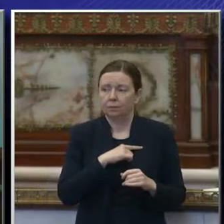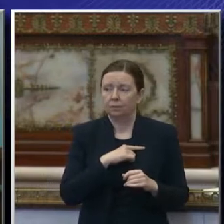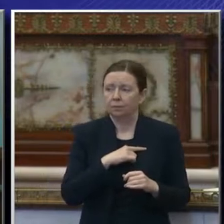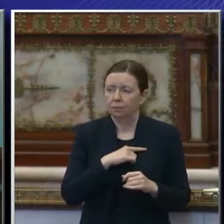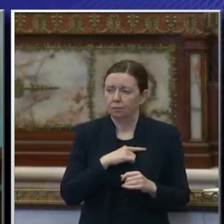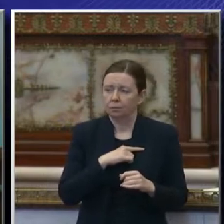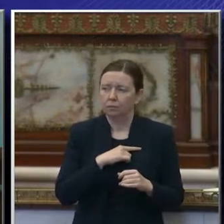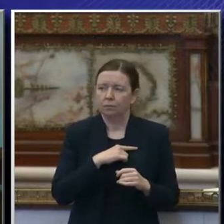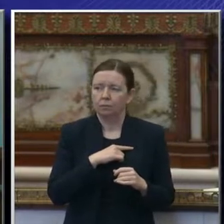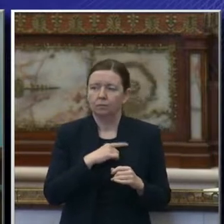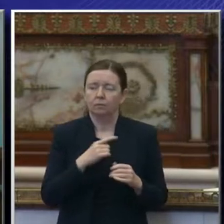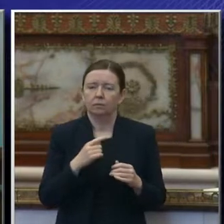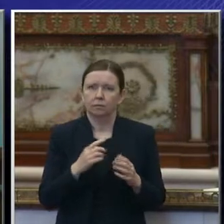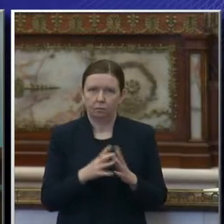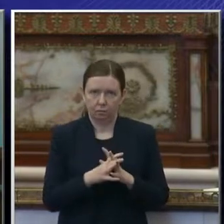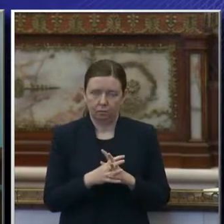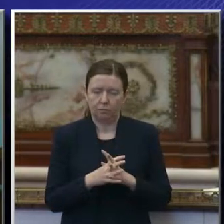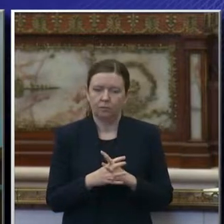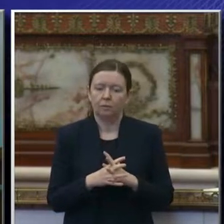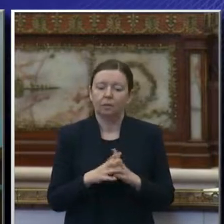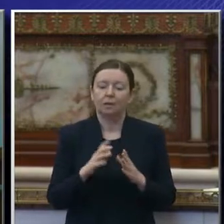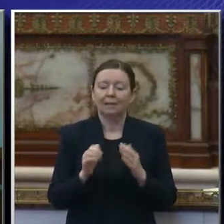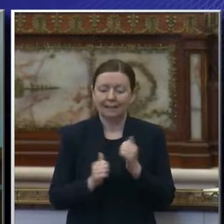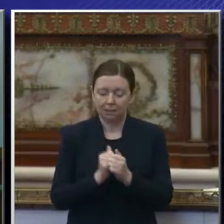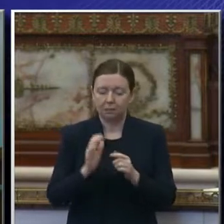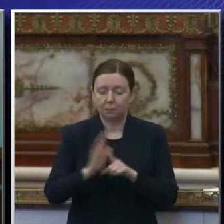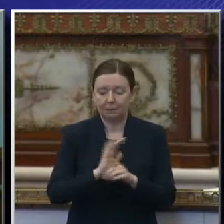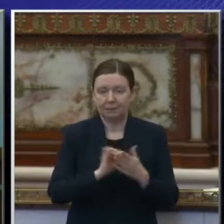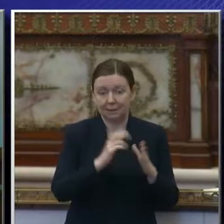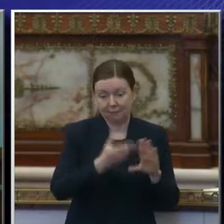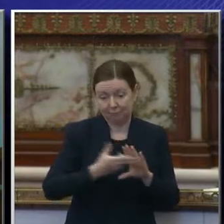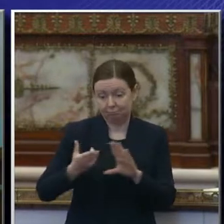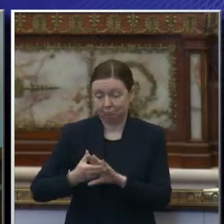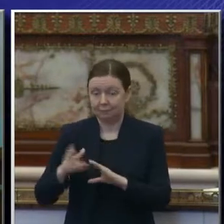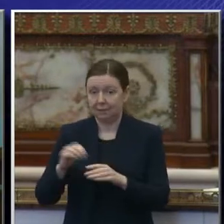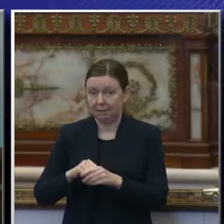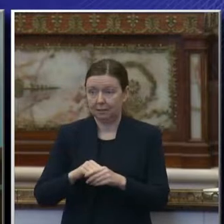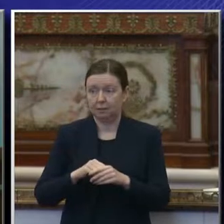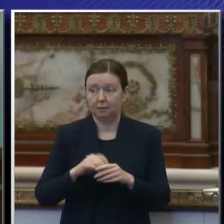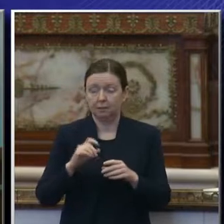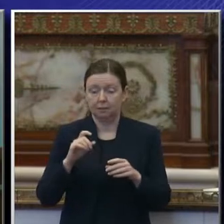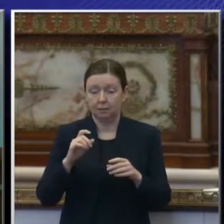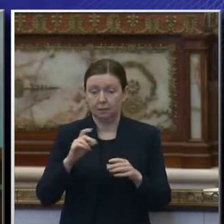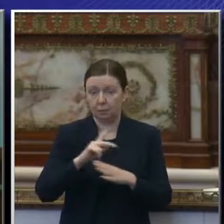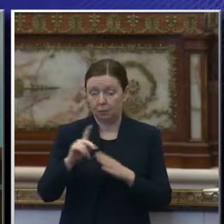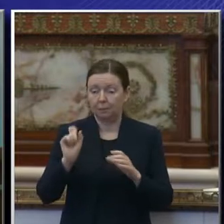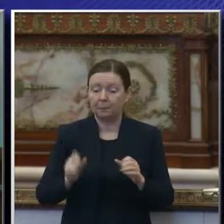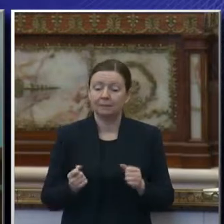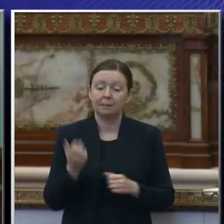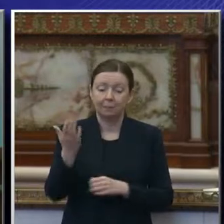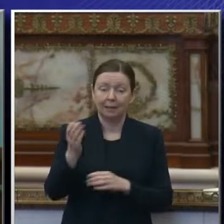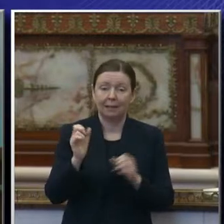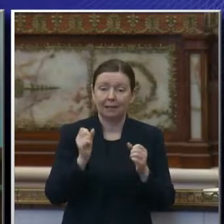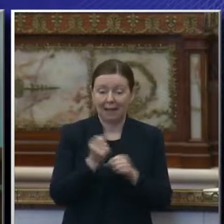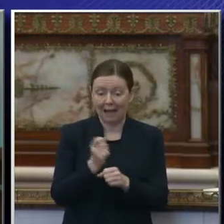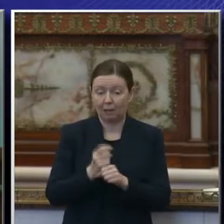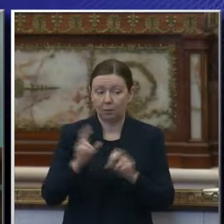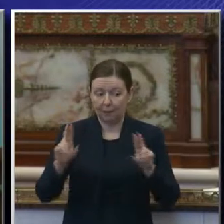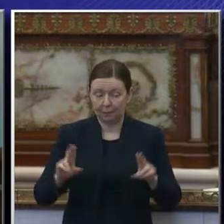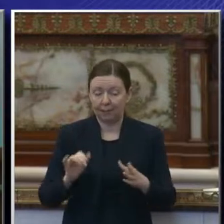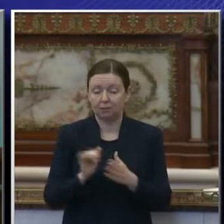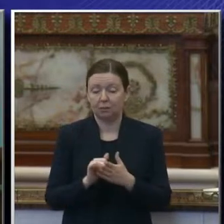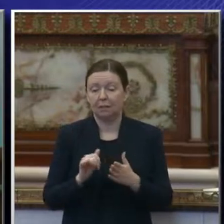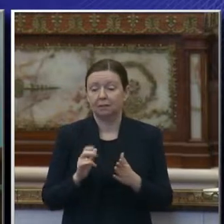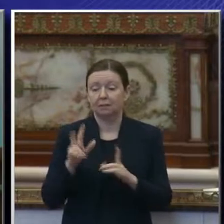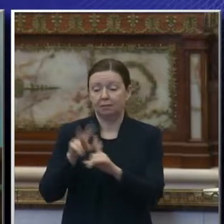When each business that sort of participates in the program must submit an annual application to the state that is jointly filed